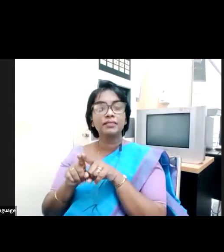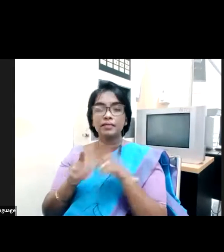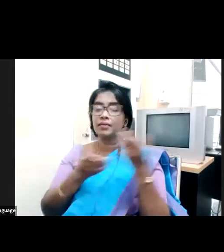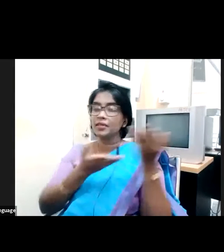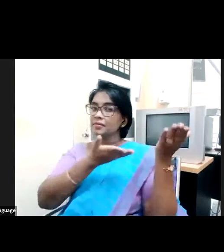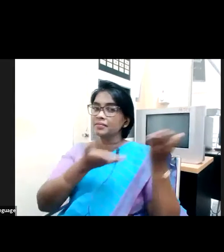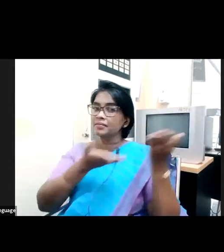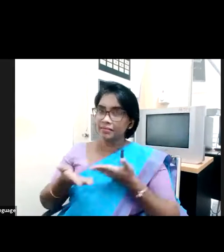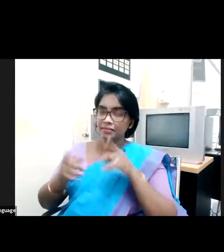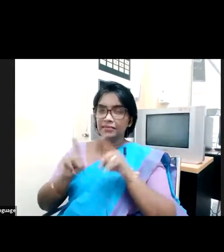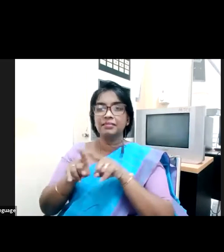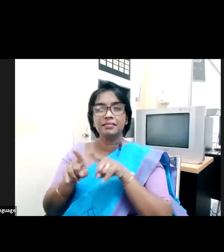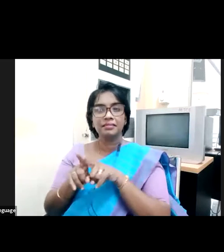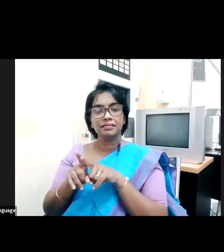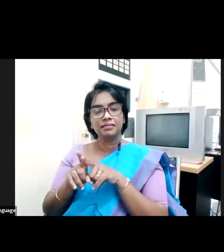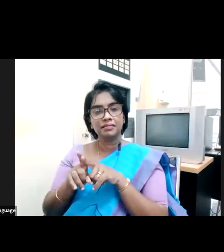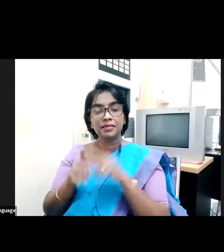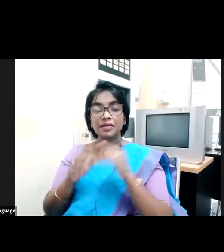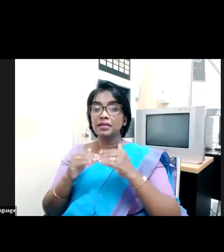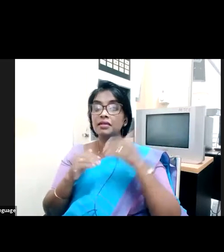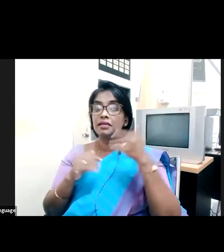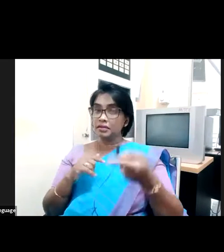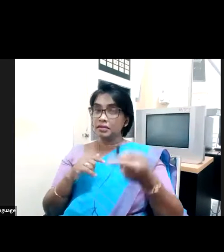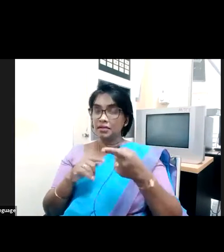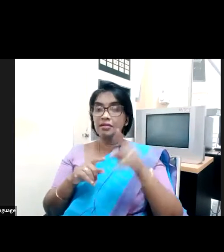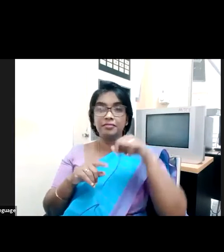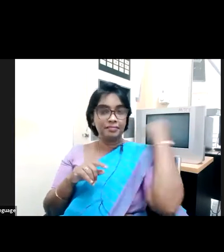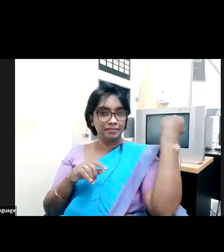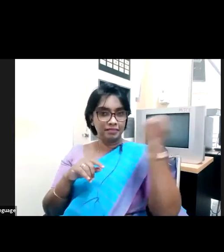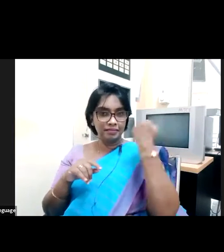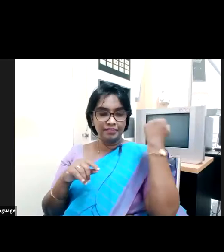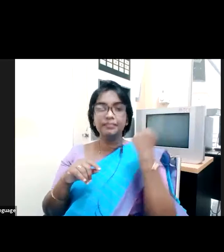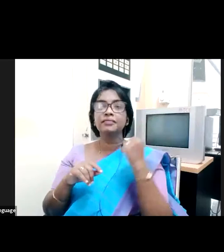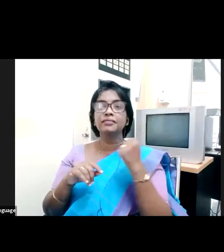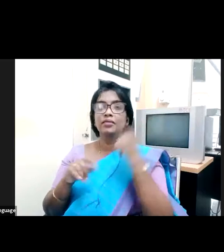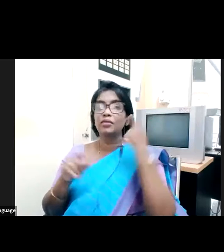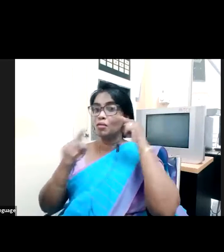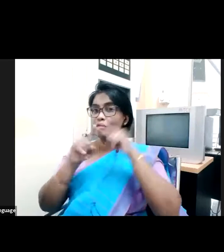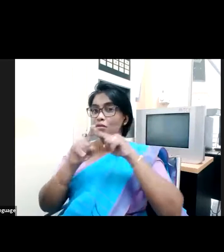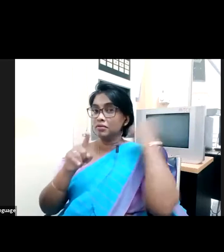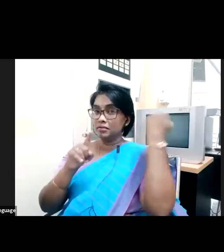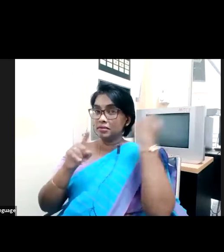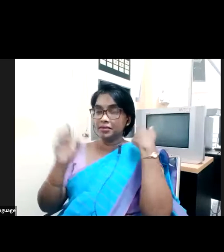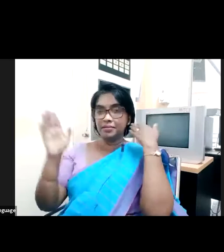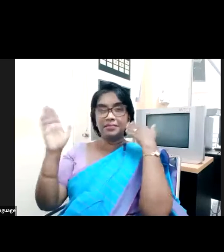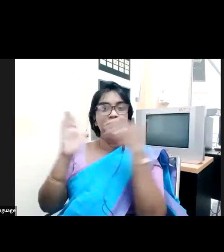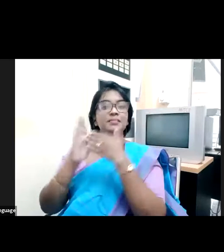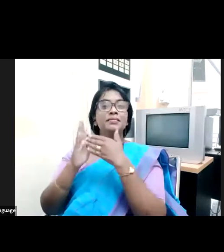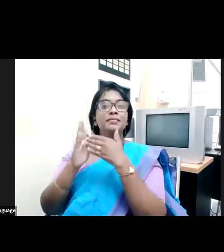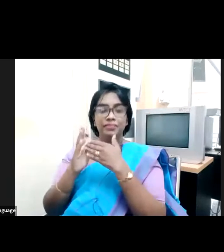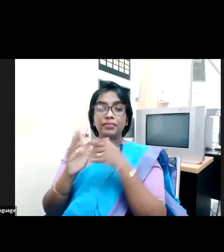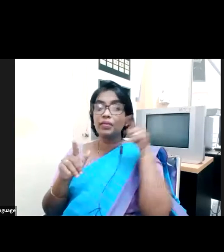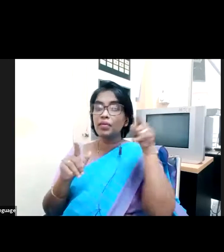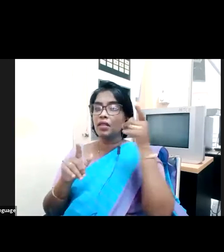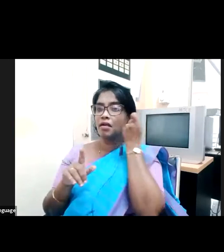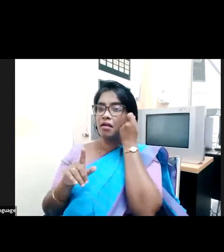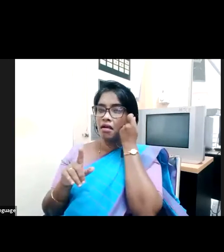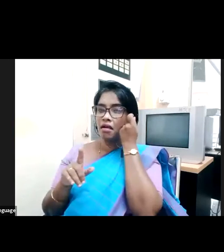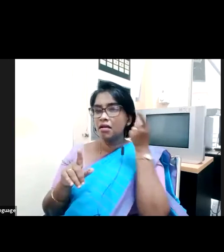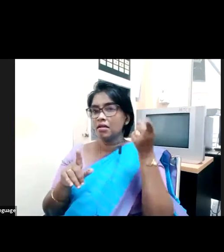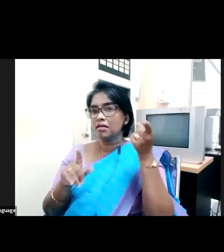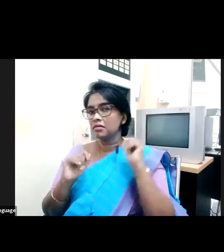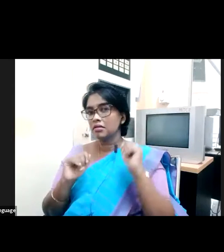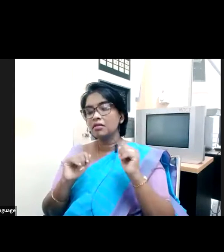next speaker to speak at this, share his thoughts. I'll invite Ms.